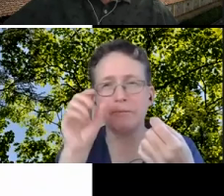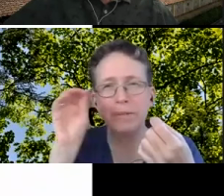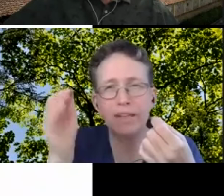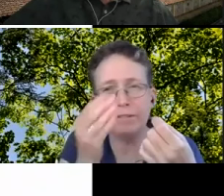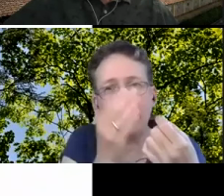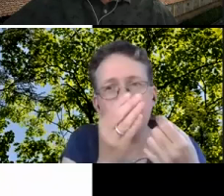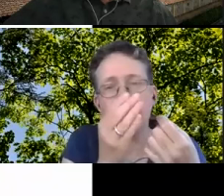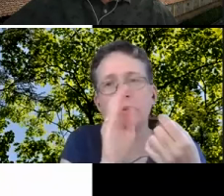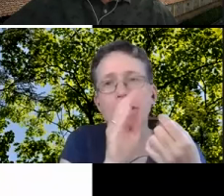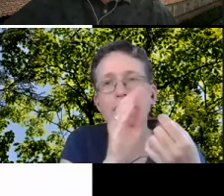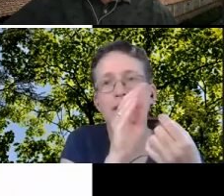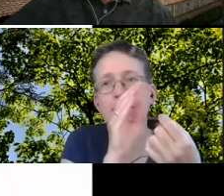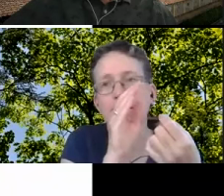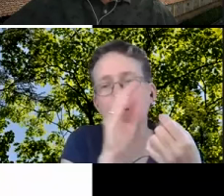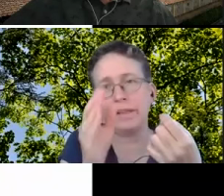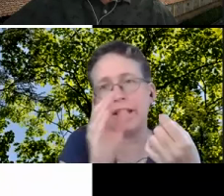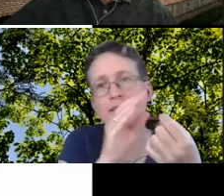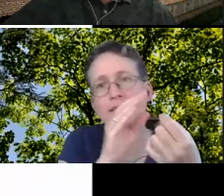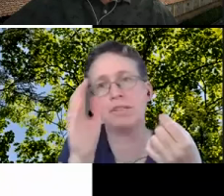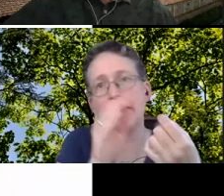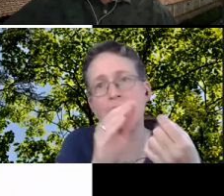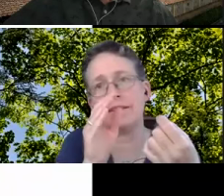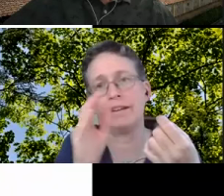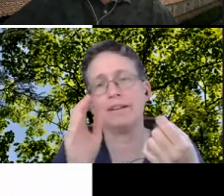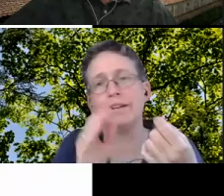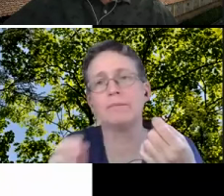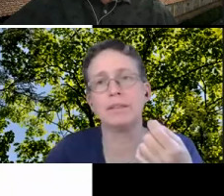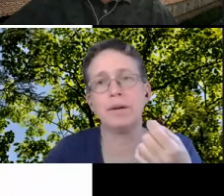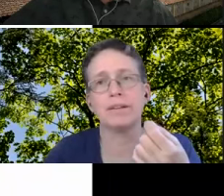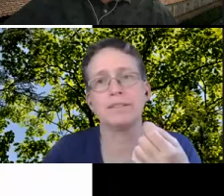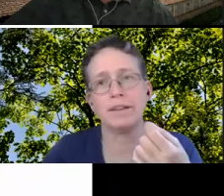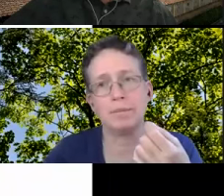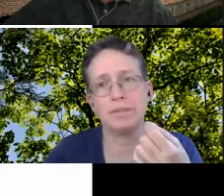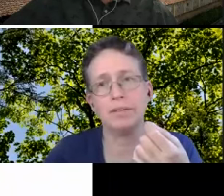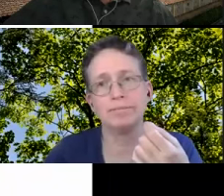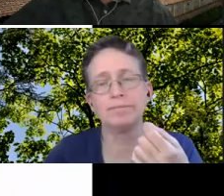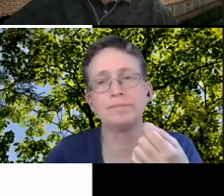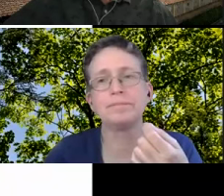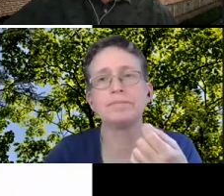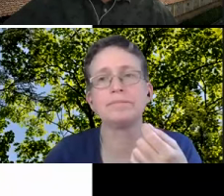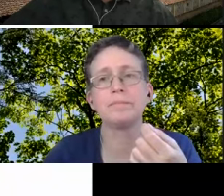because we've altered the way the plant is interacting with the bugs that come to it.